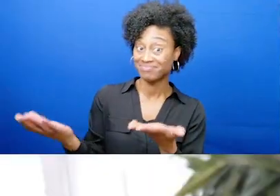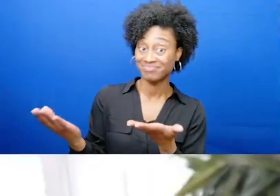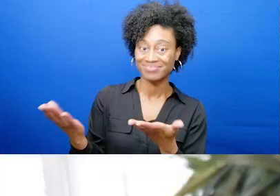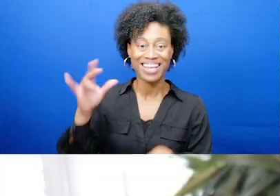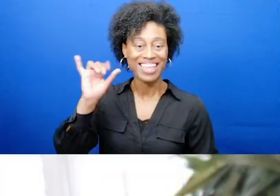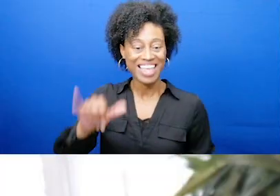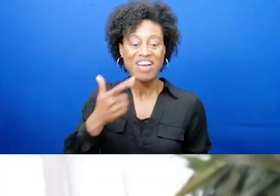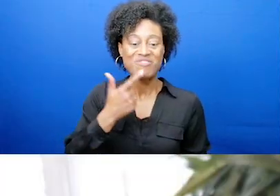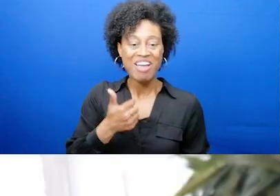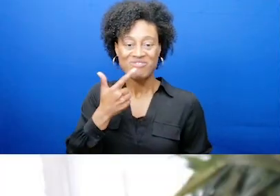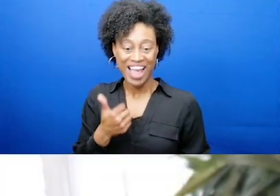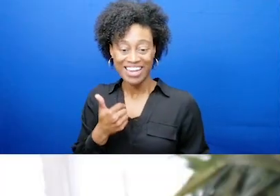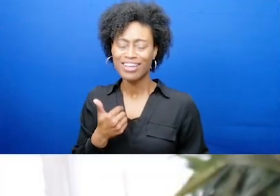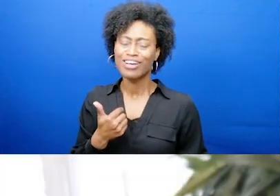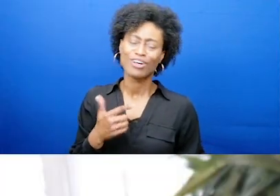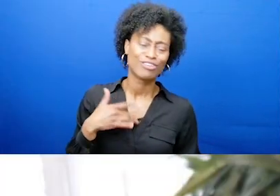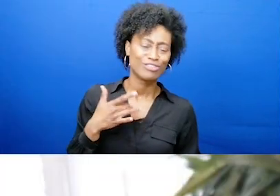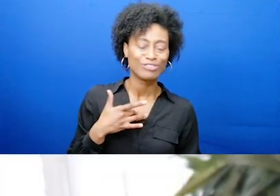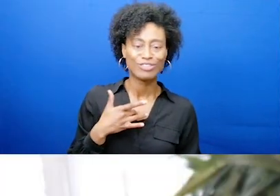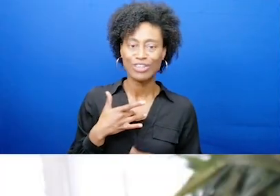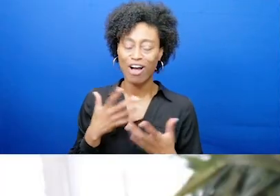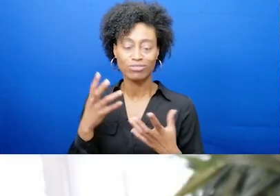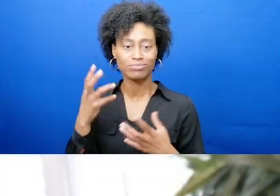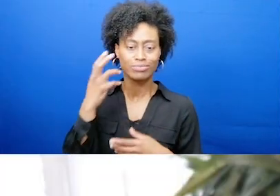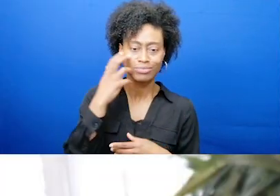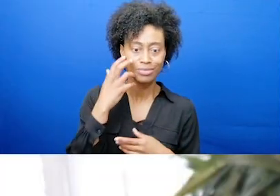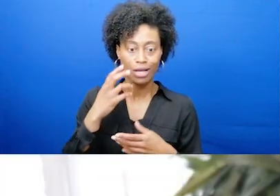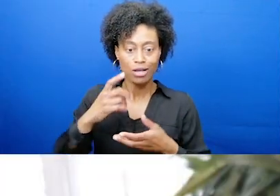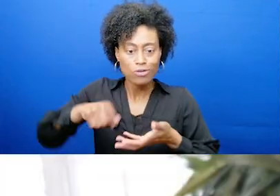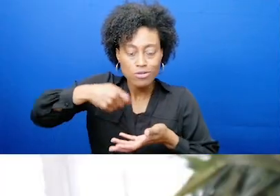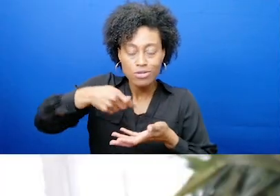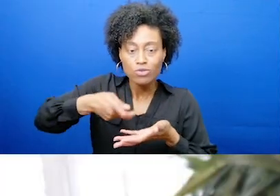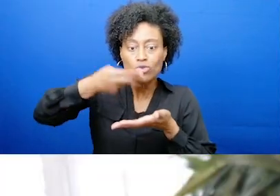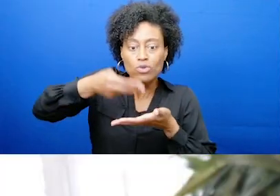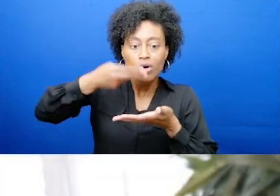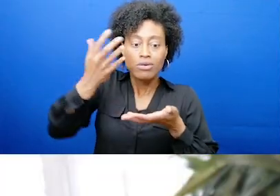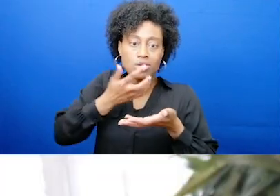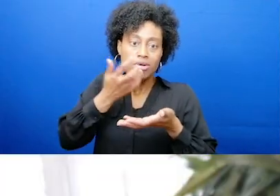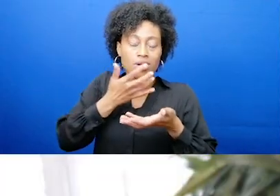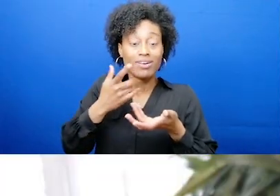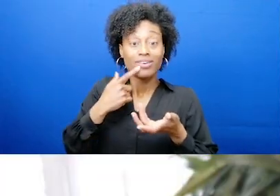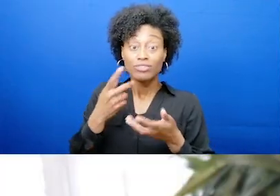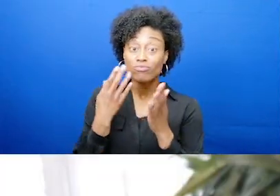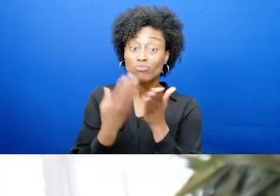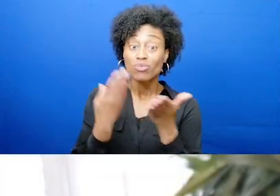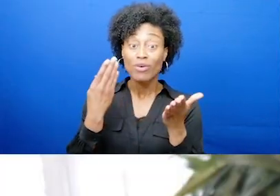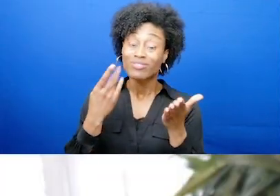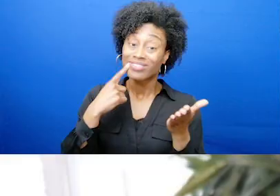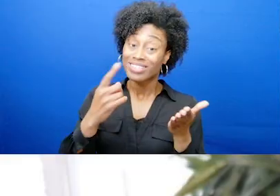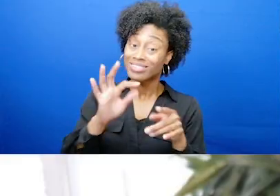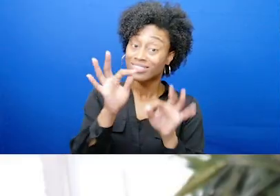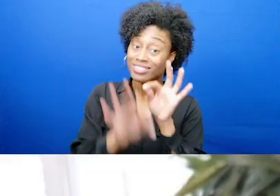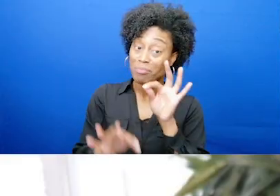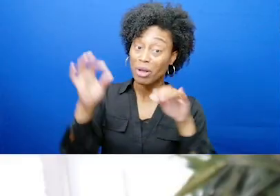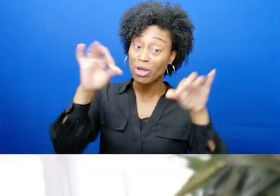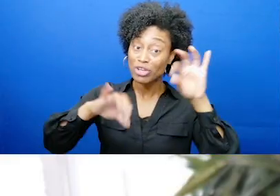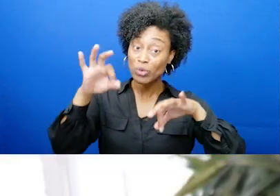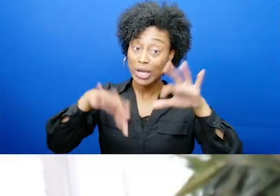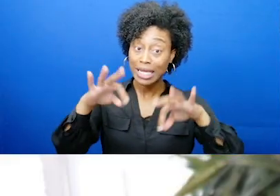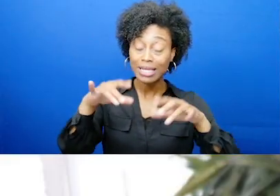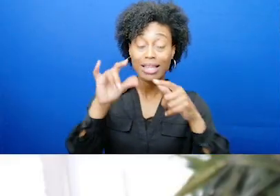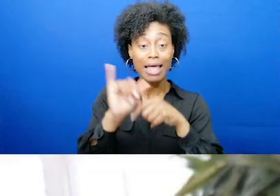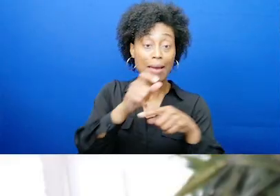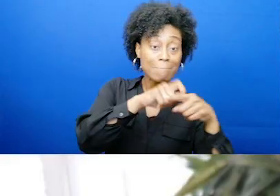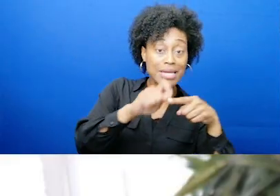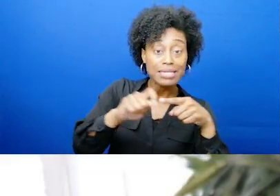And that is red. It's hearty, it's comforting, and it proves that simple ingredients like beans and plantains can be a comforting